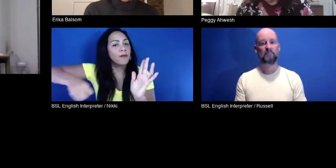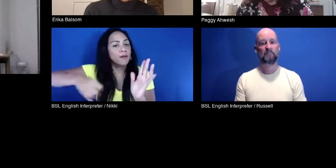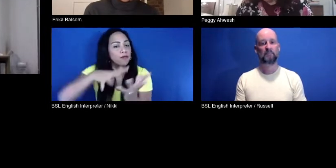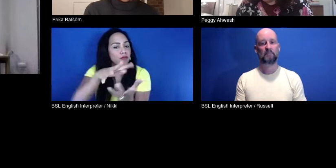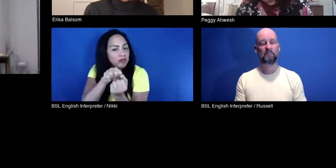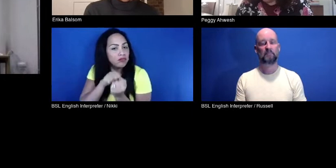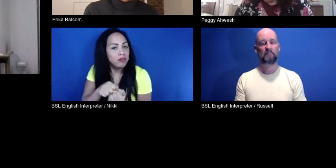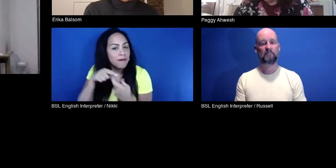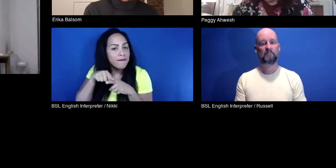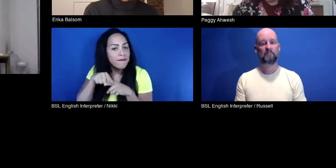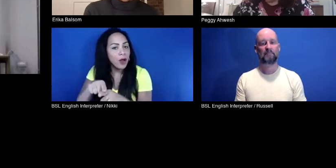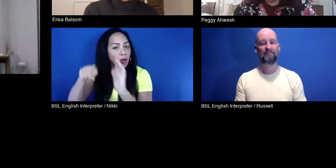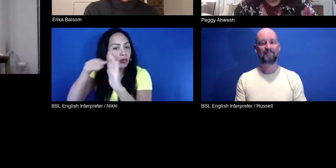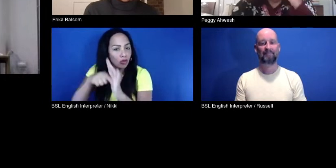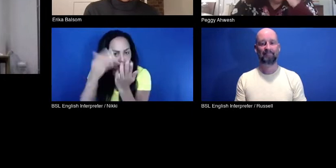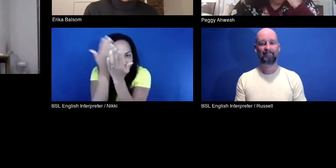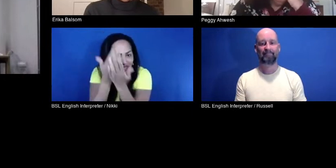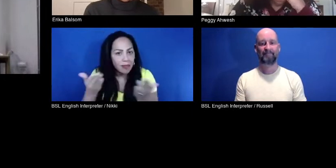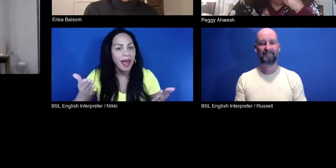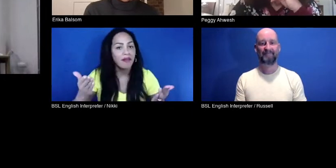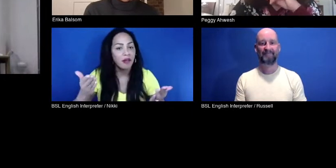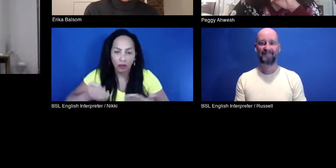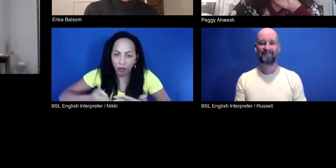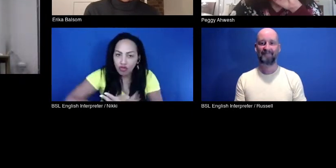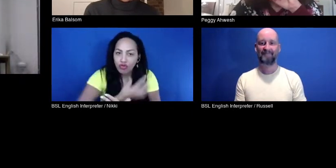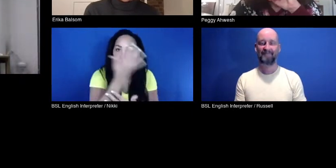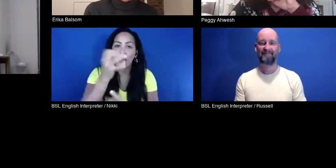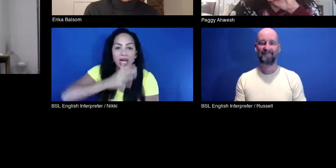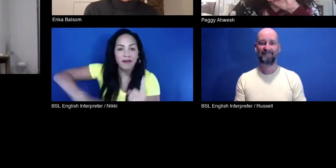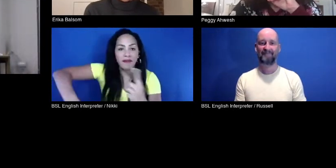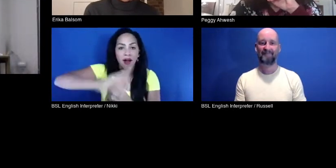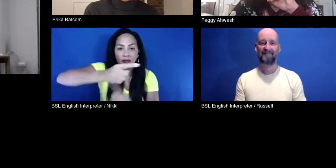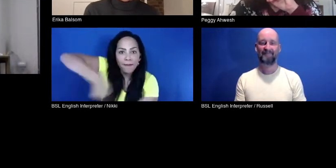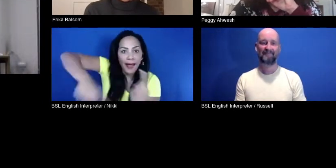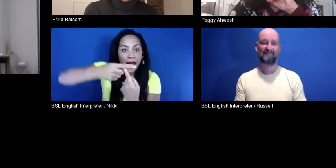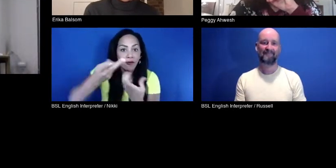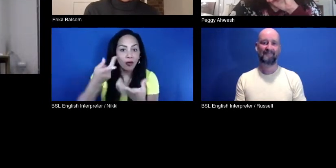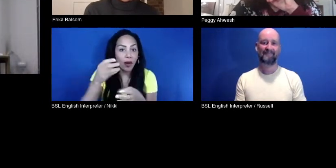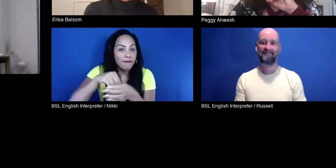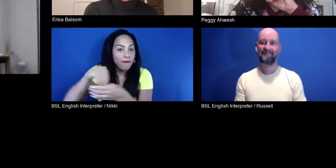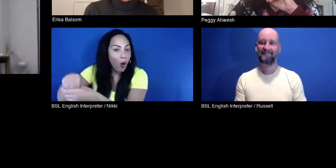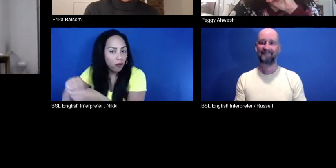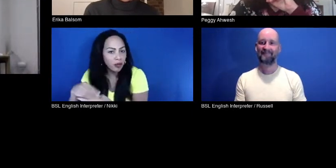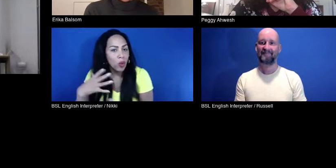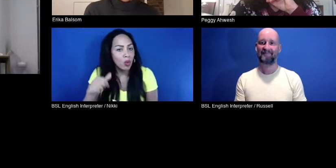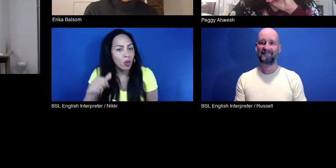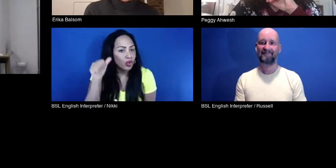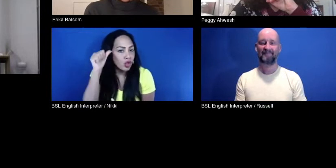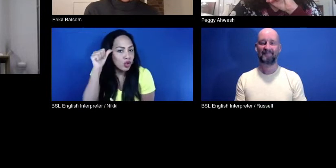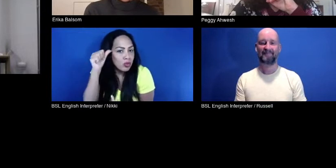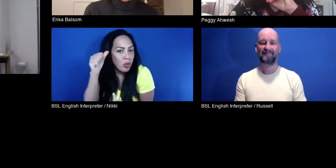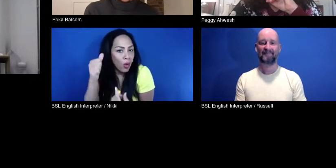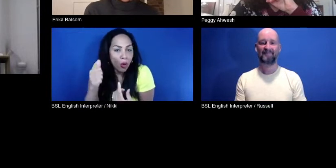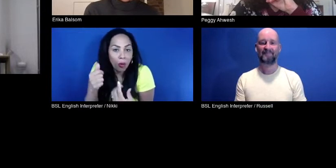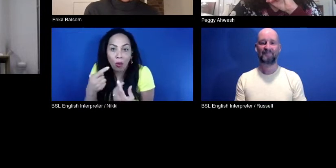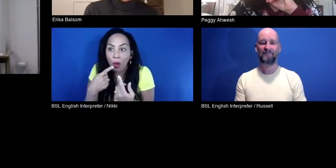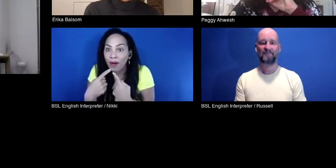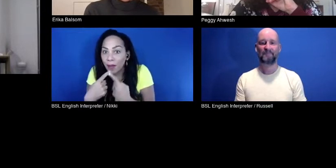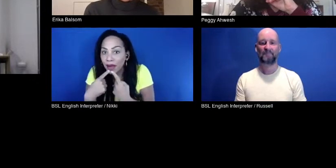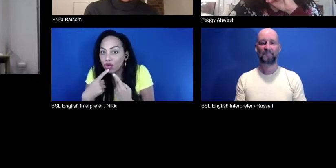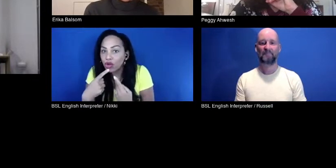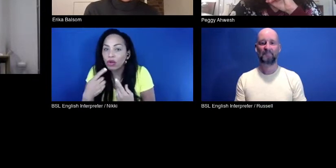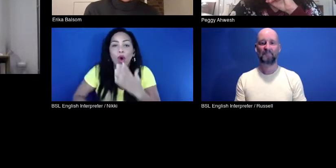and generative environment for everyone involved. For more information, please read our code of conduct, which should be in the chat box